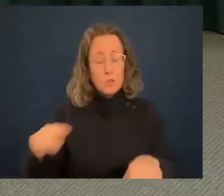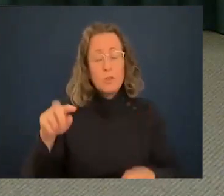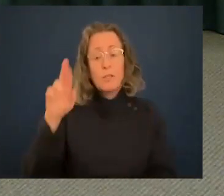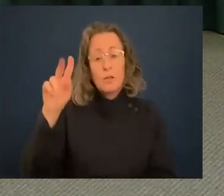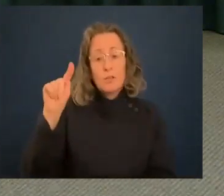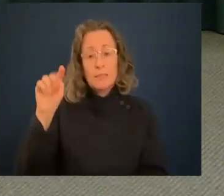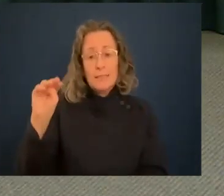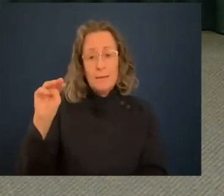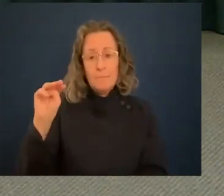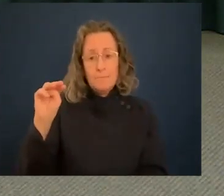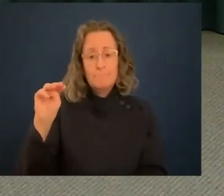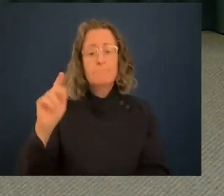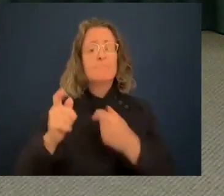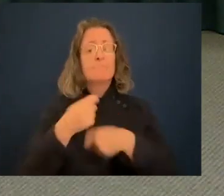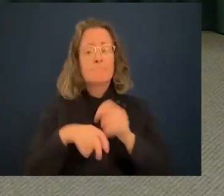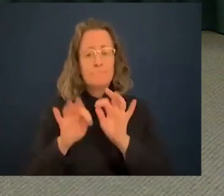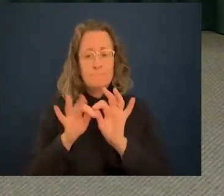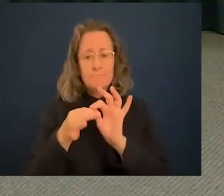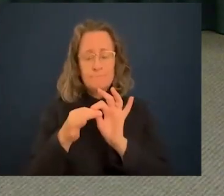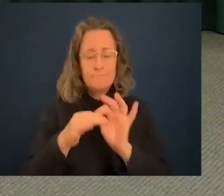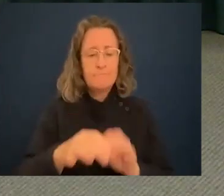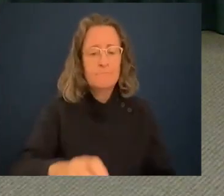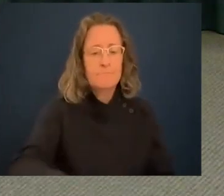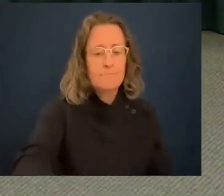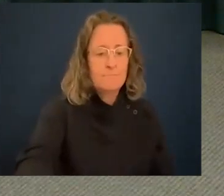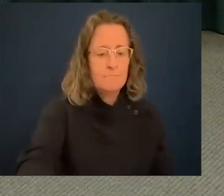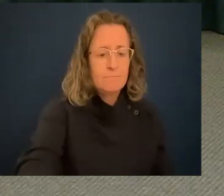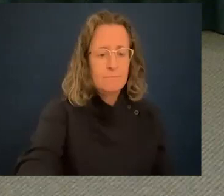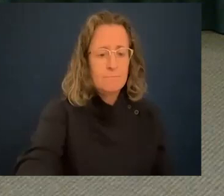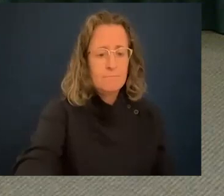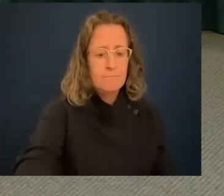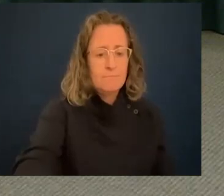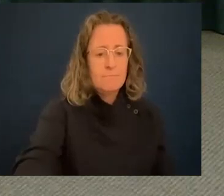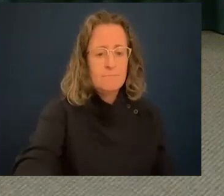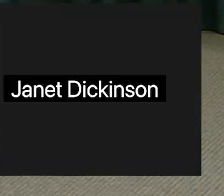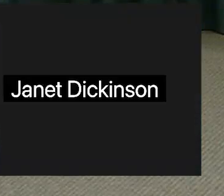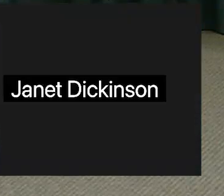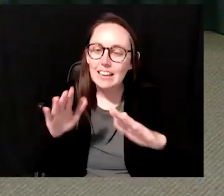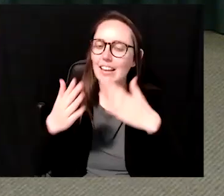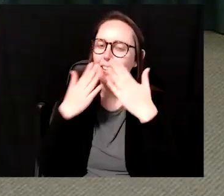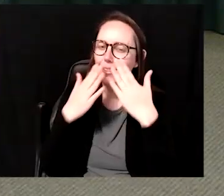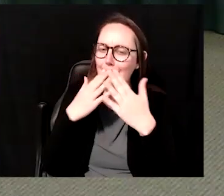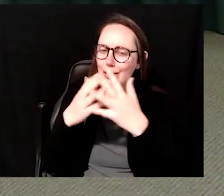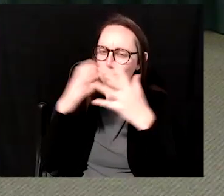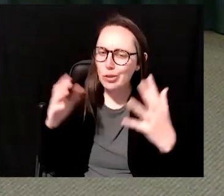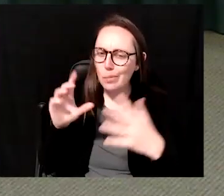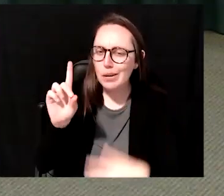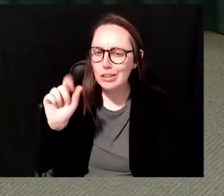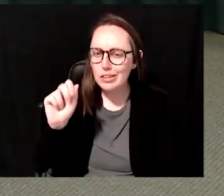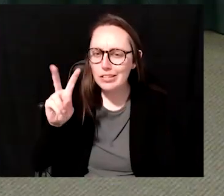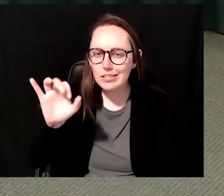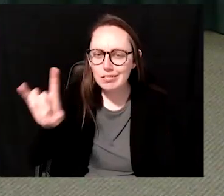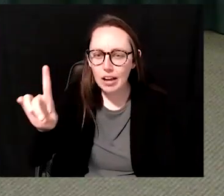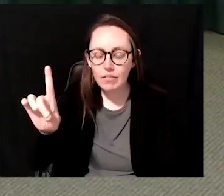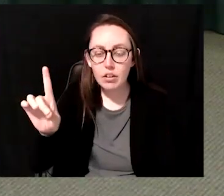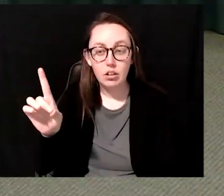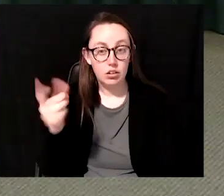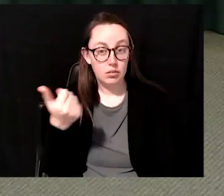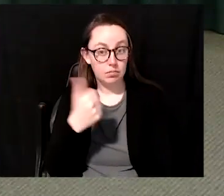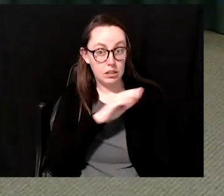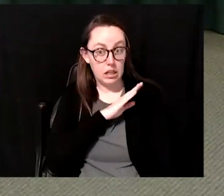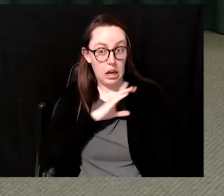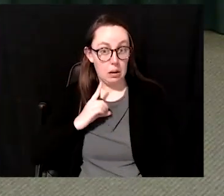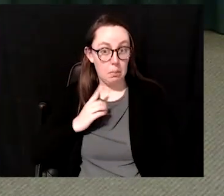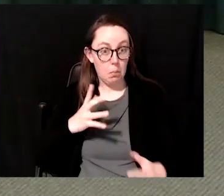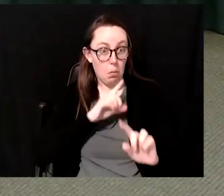excellent thank you very much David um board members want to respond to that before we hear from the